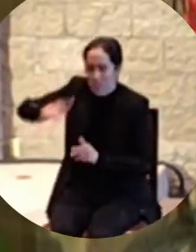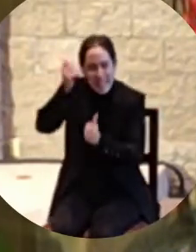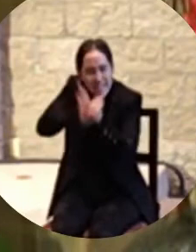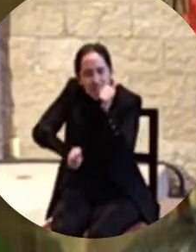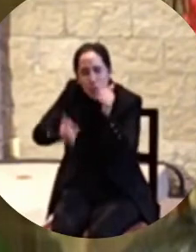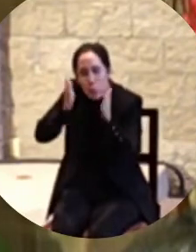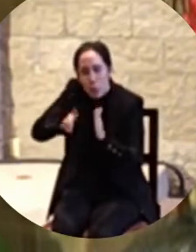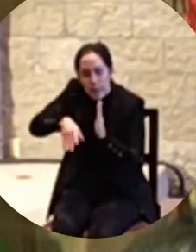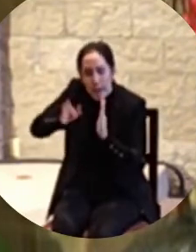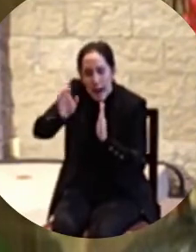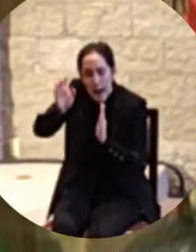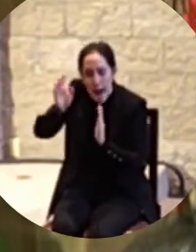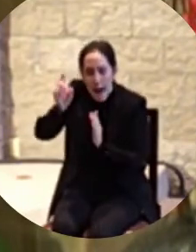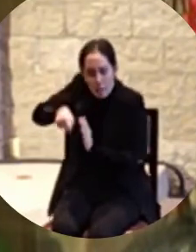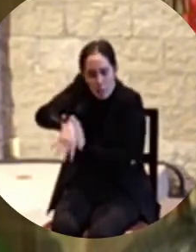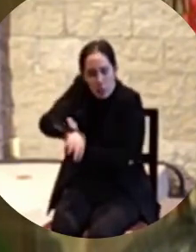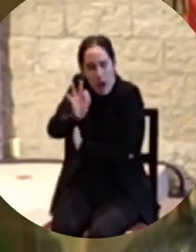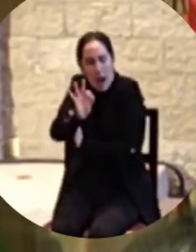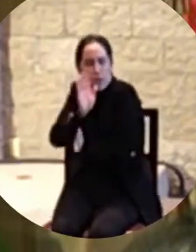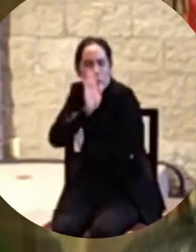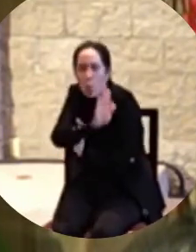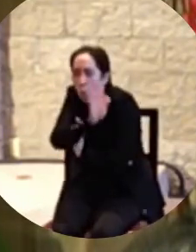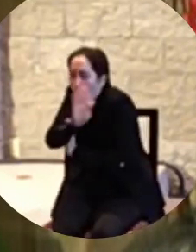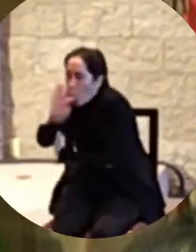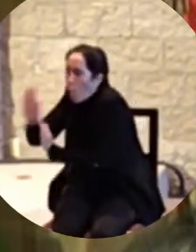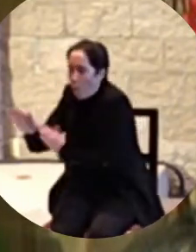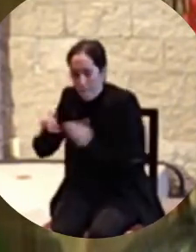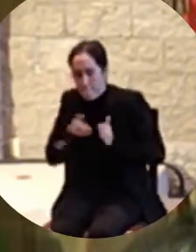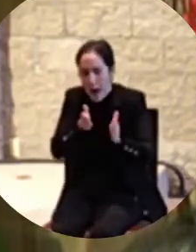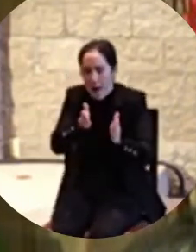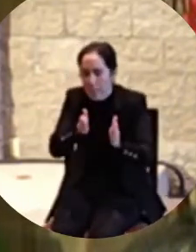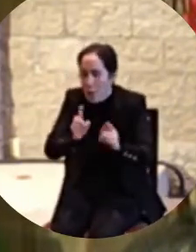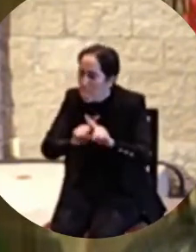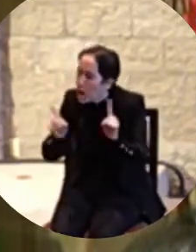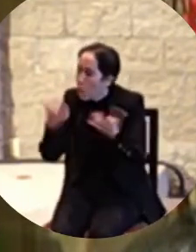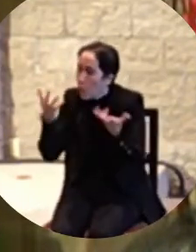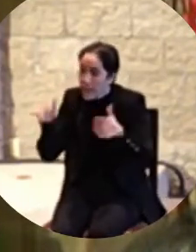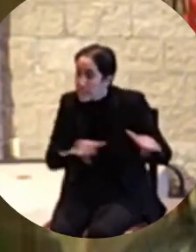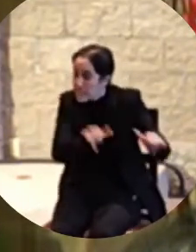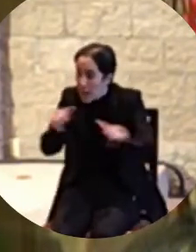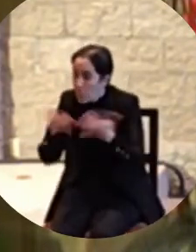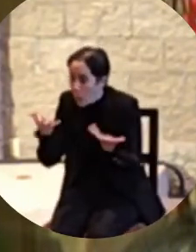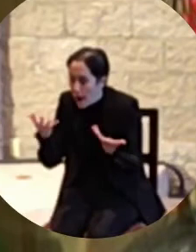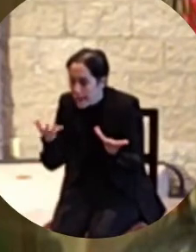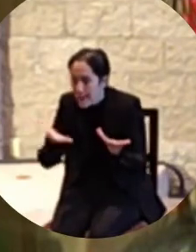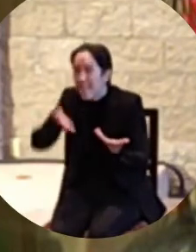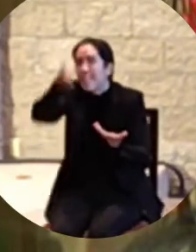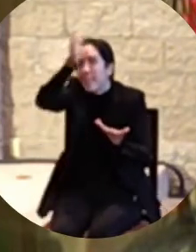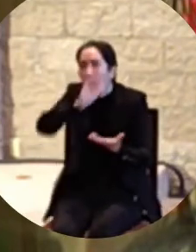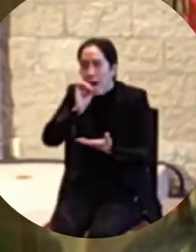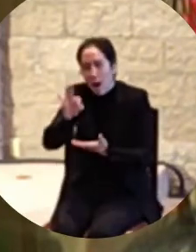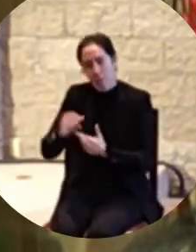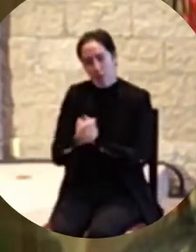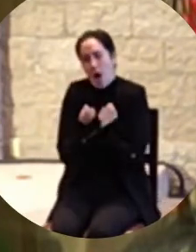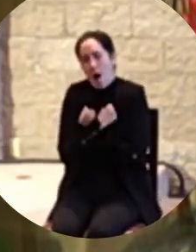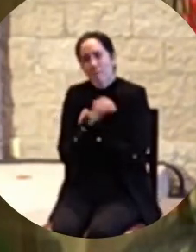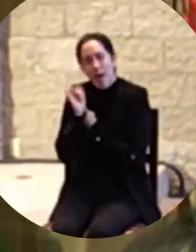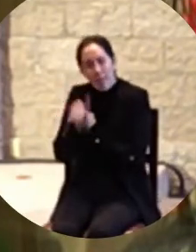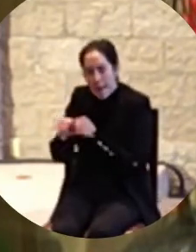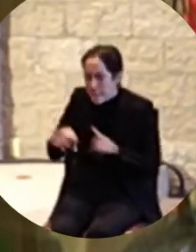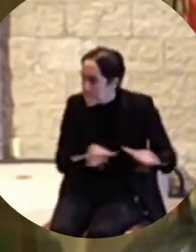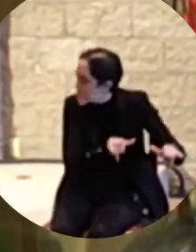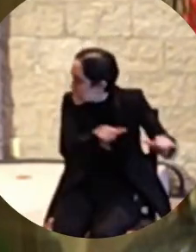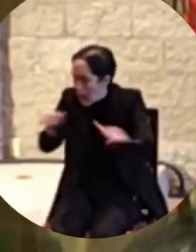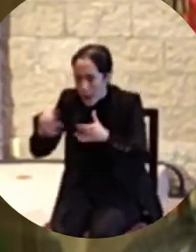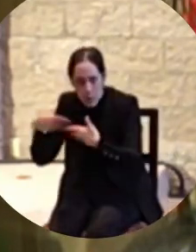have in common is this God of love. That is the commonality of these different paths. And we've been looking at that for the last